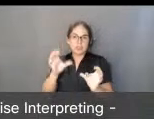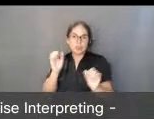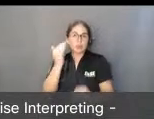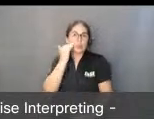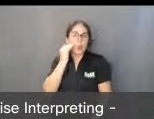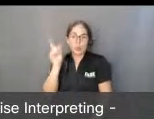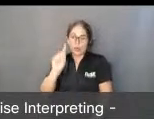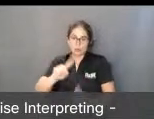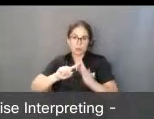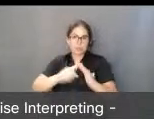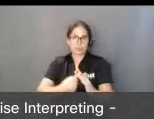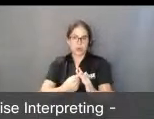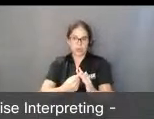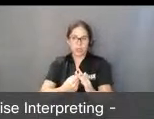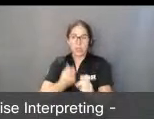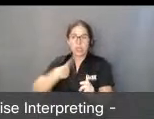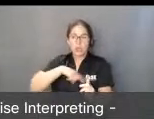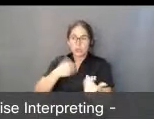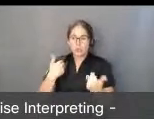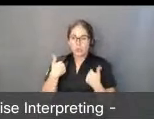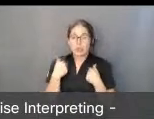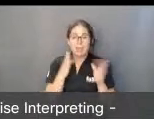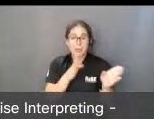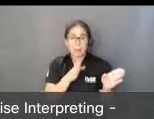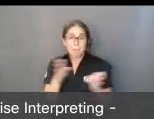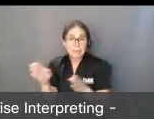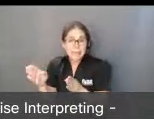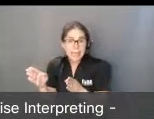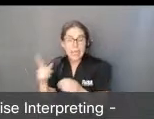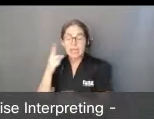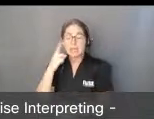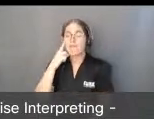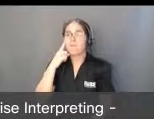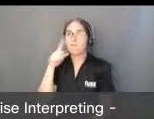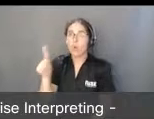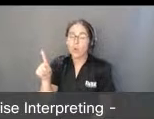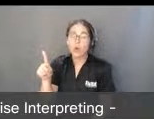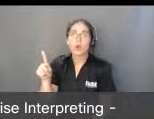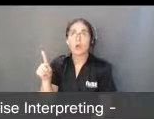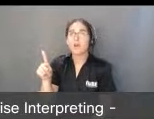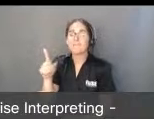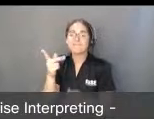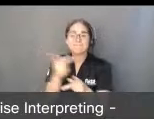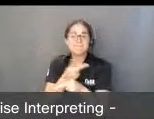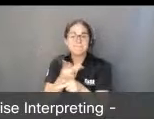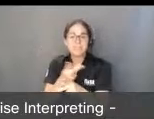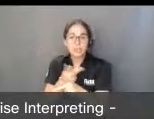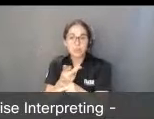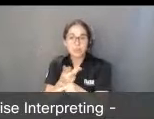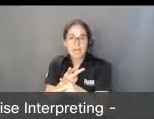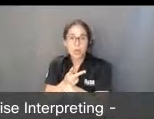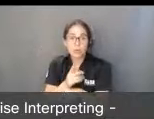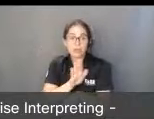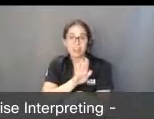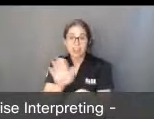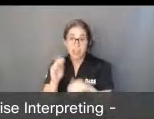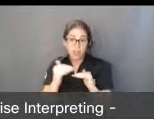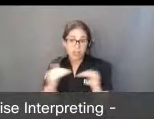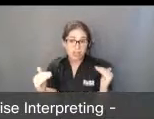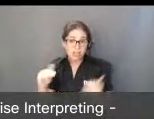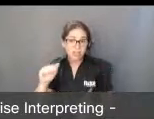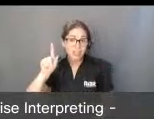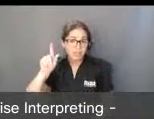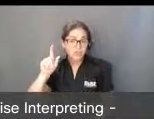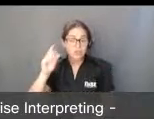in place as far as how we're going to be finding out where our kids are so that teachers